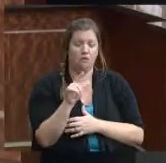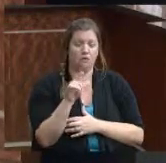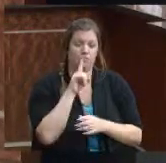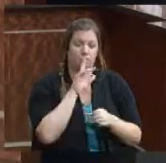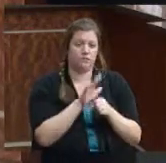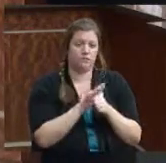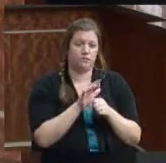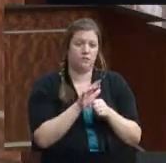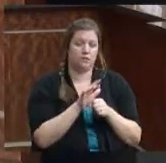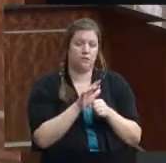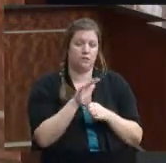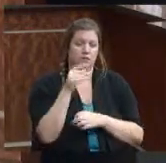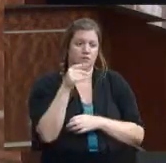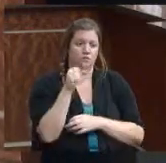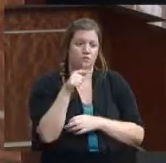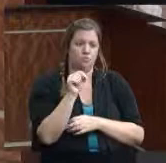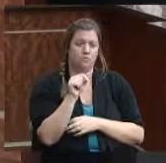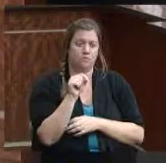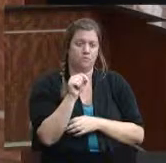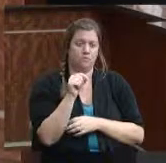proclaim